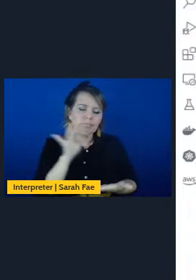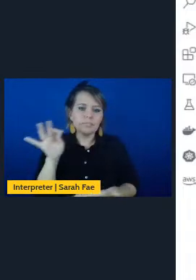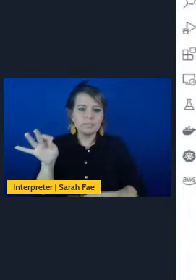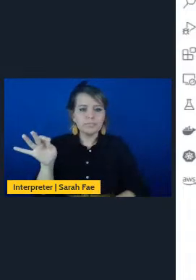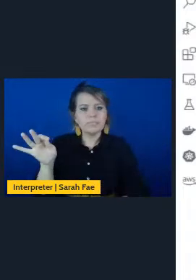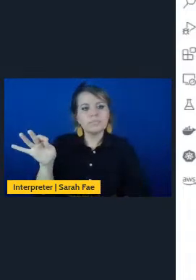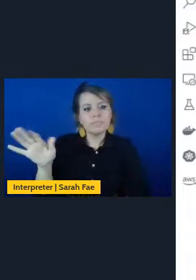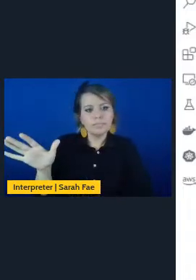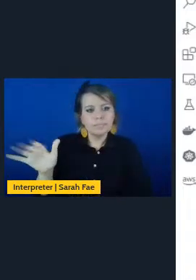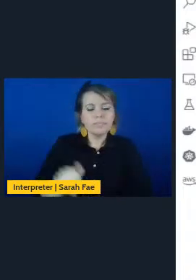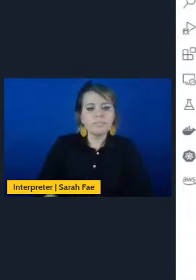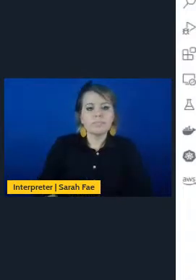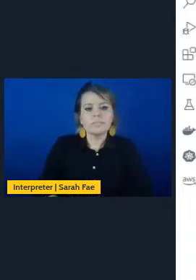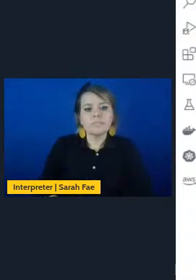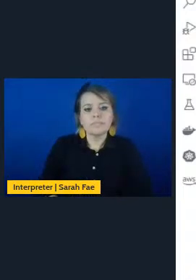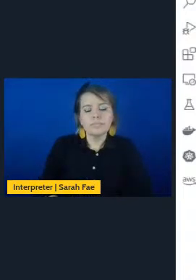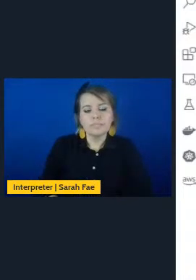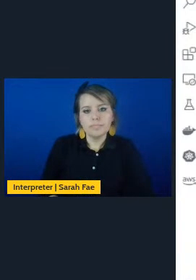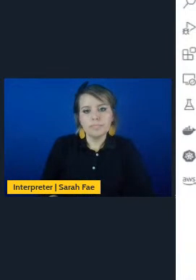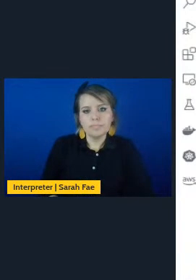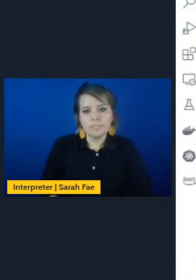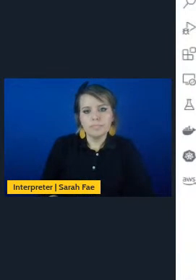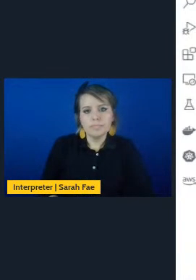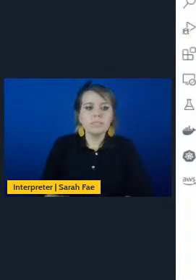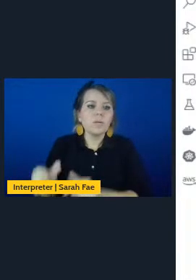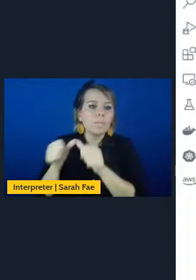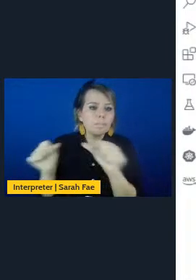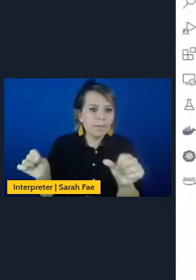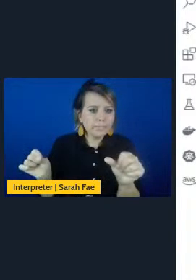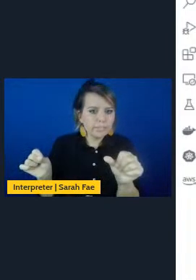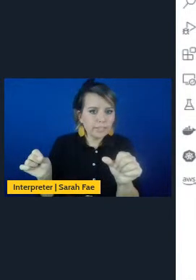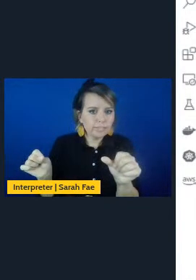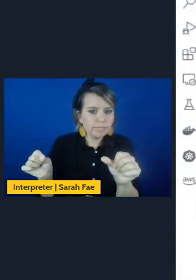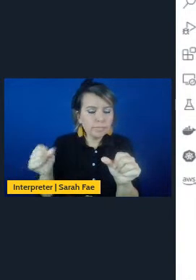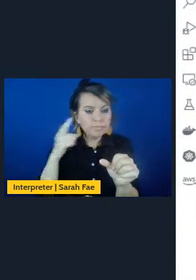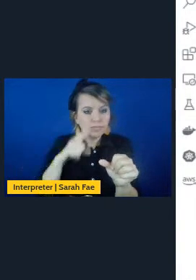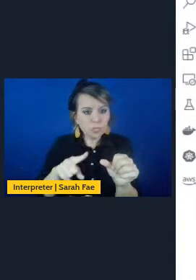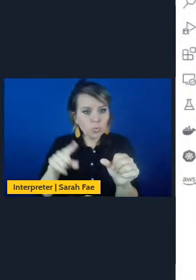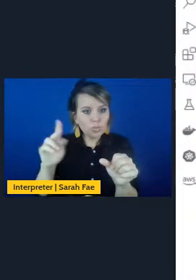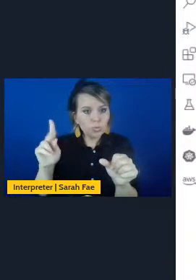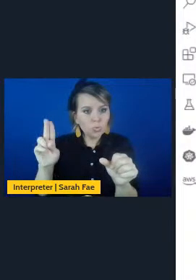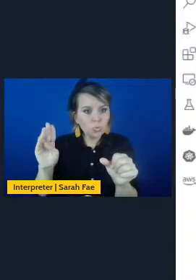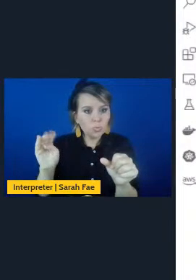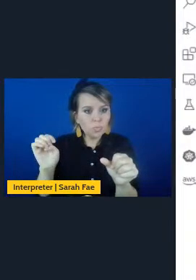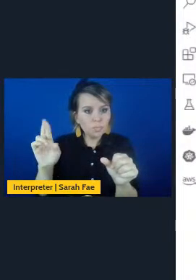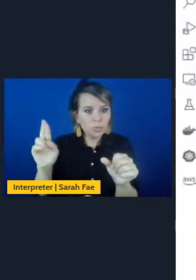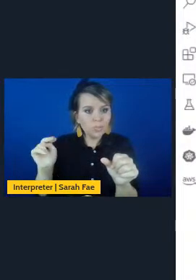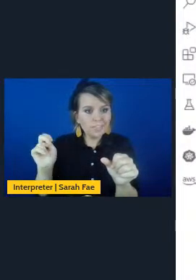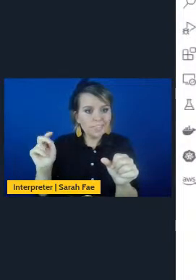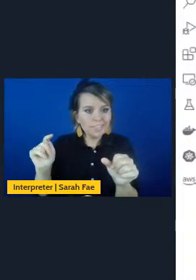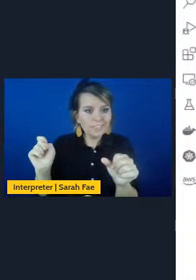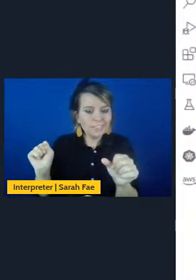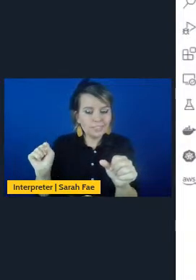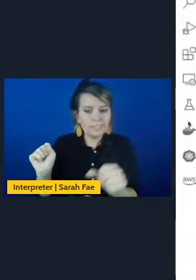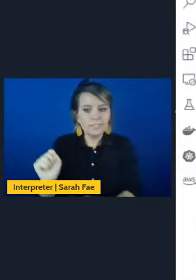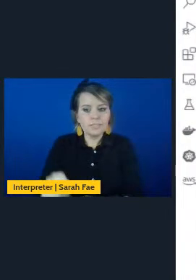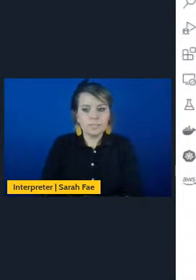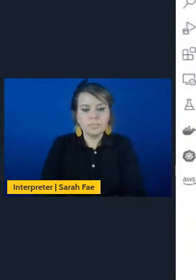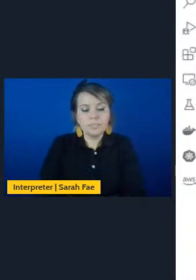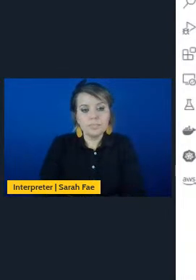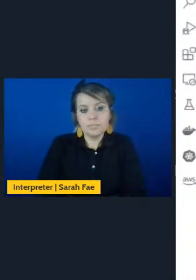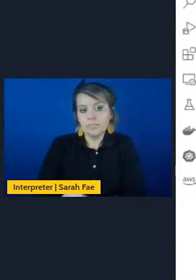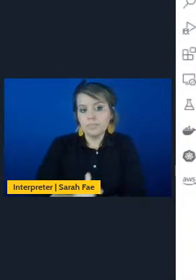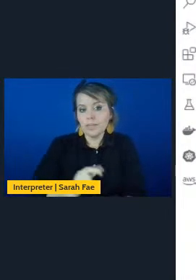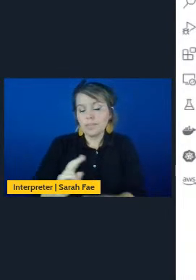I'm going to paste some code here for the Kubernetes components that we are going to create. So I'm using